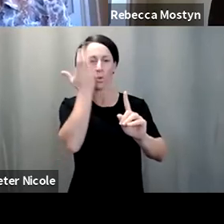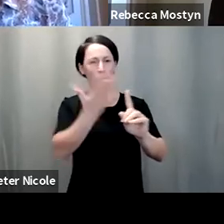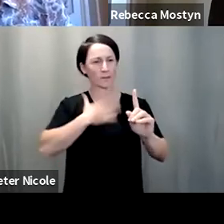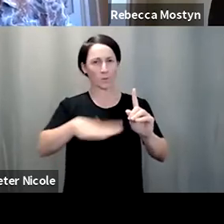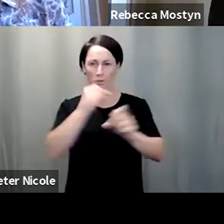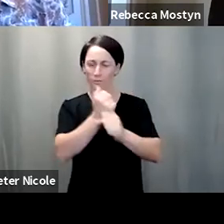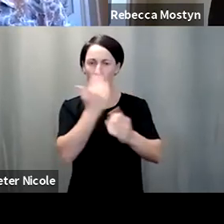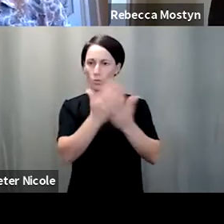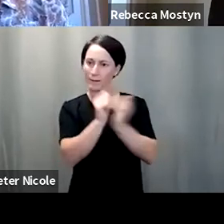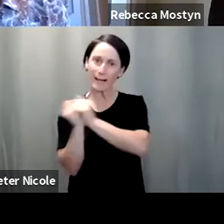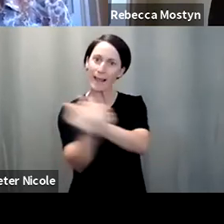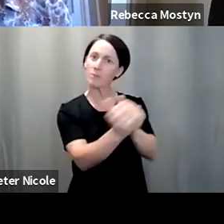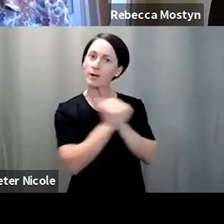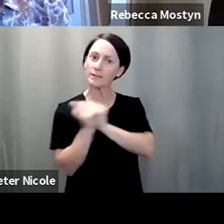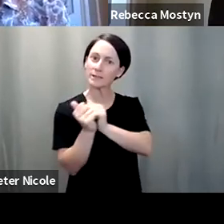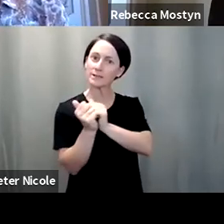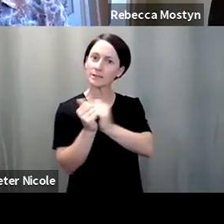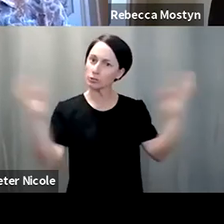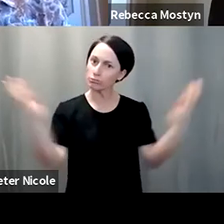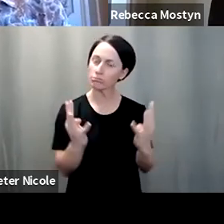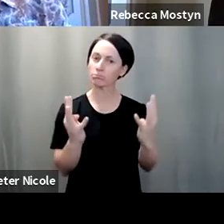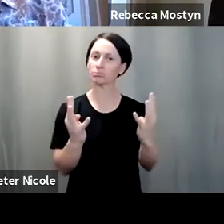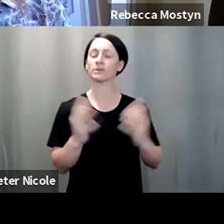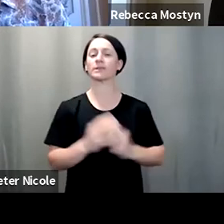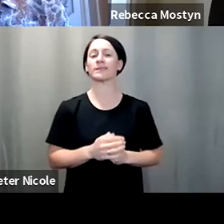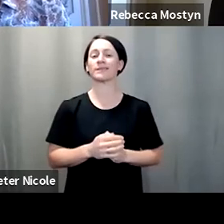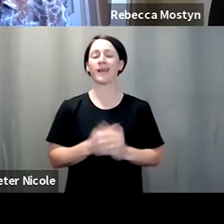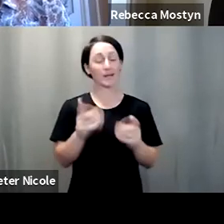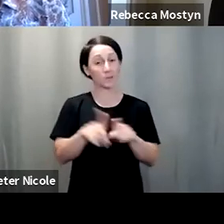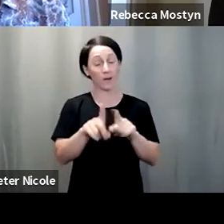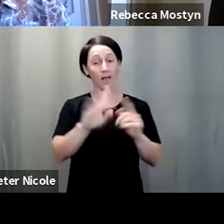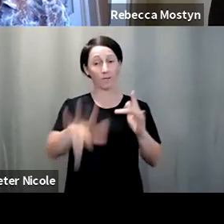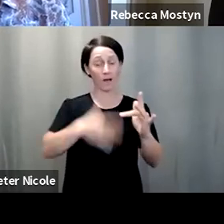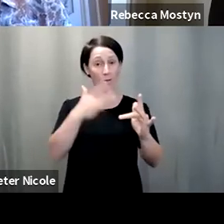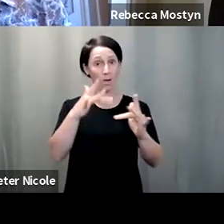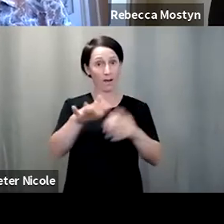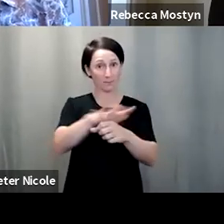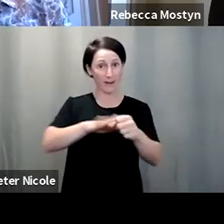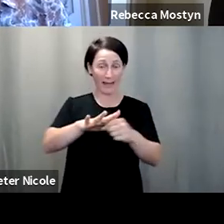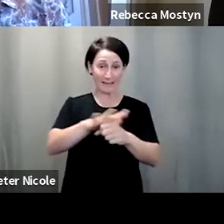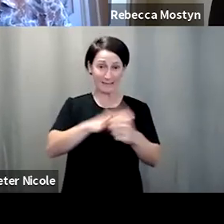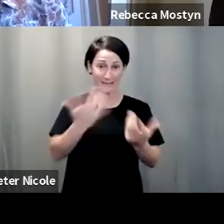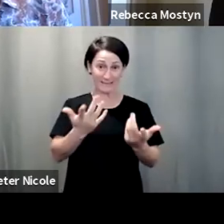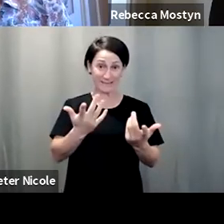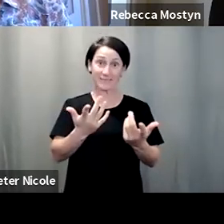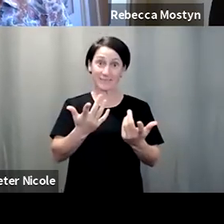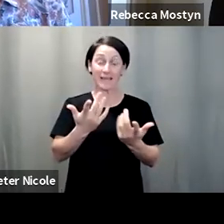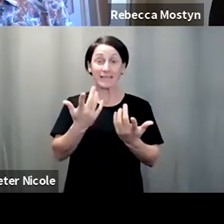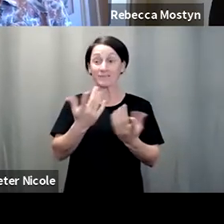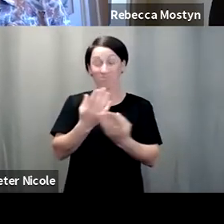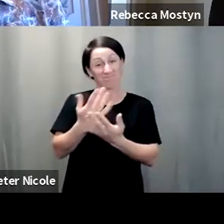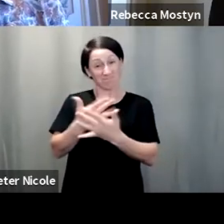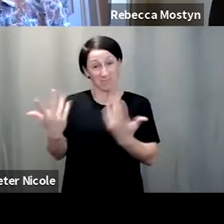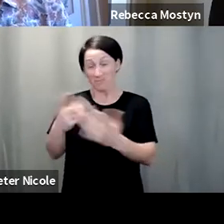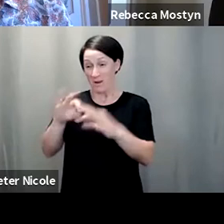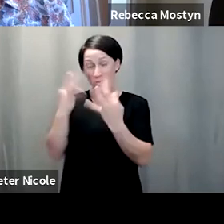to the table, and certainly in the digital space. Unless we want to waste a whole lot of money, we've got to start collaborating